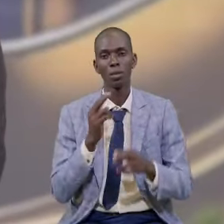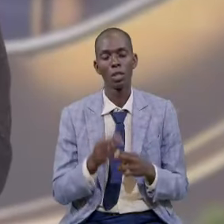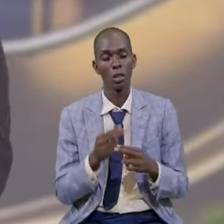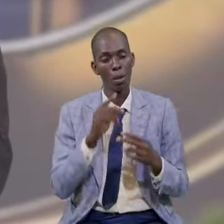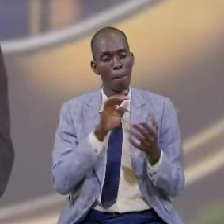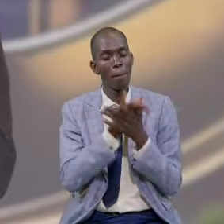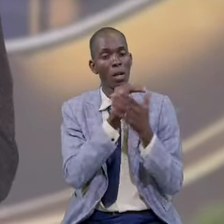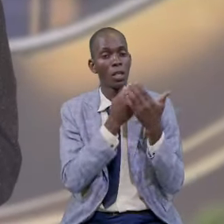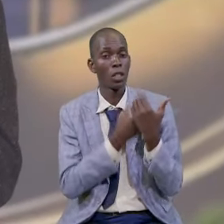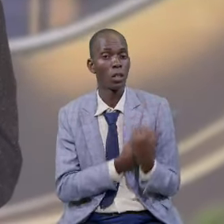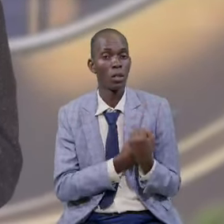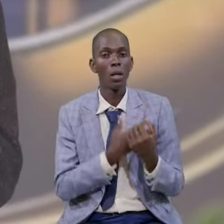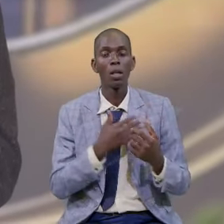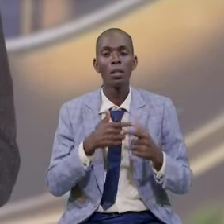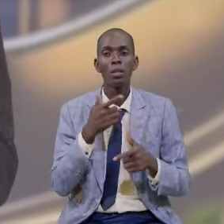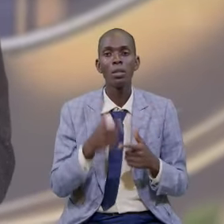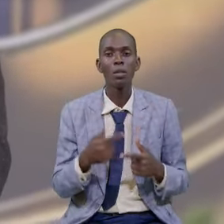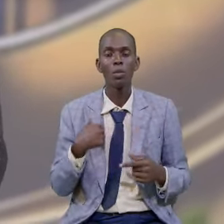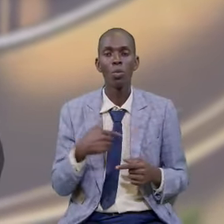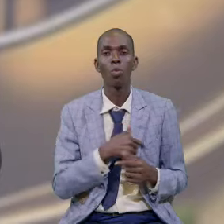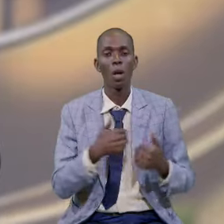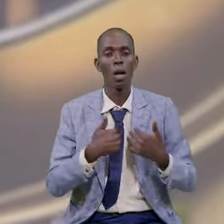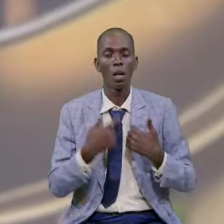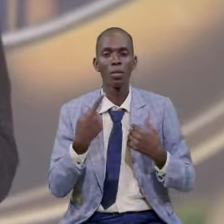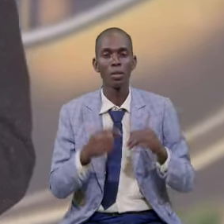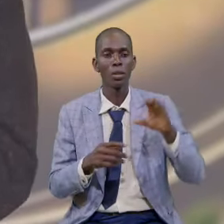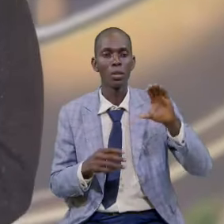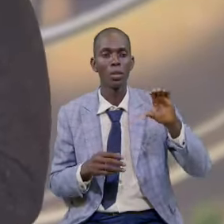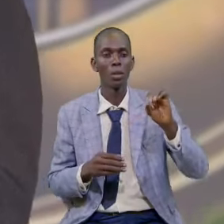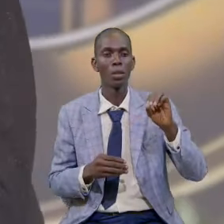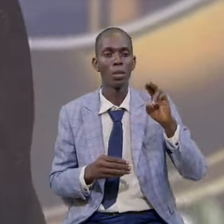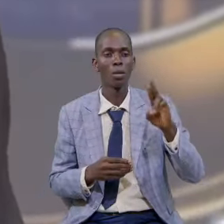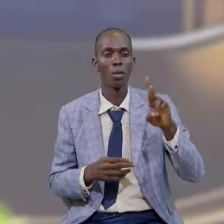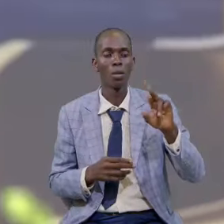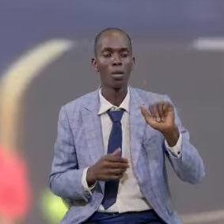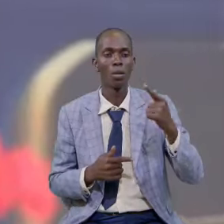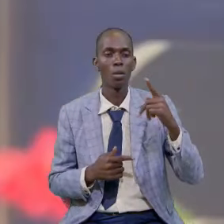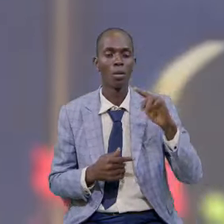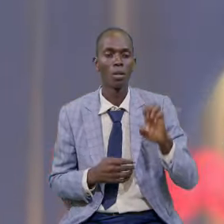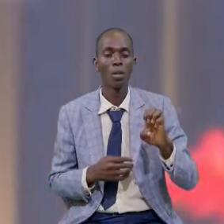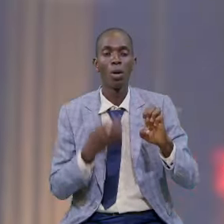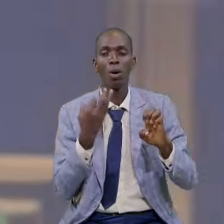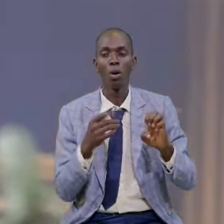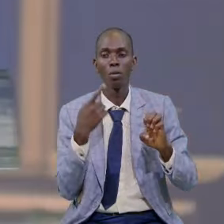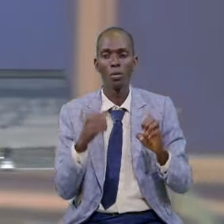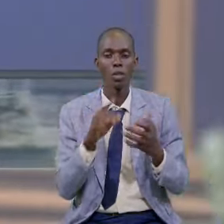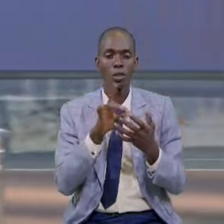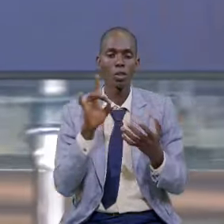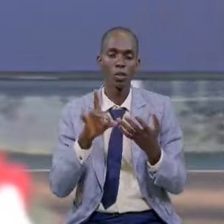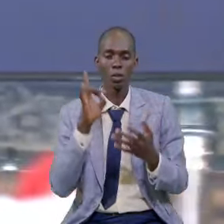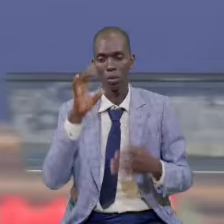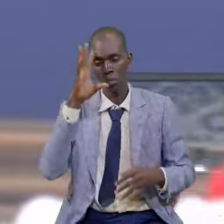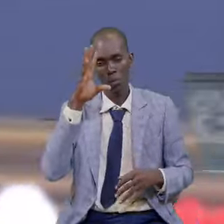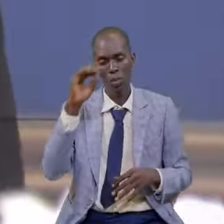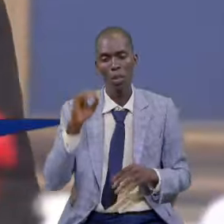then we'll have the courage of the chosen man. The courage of the chosen man.